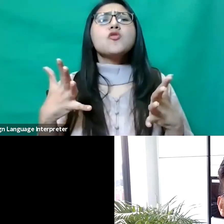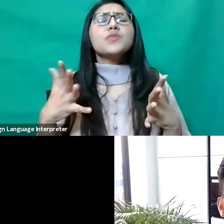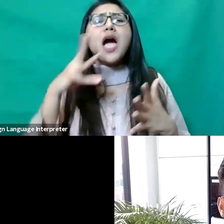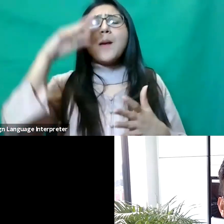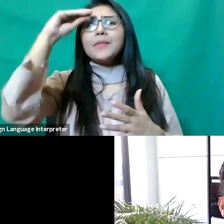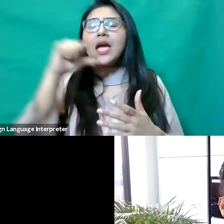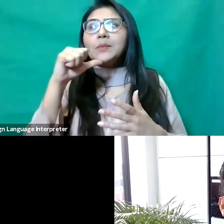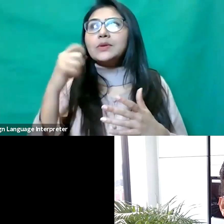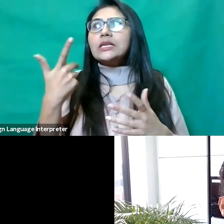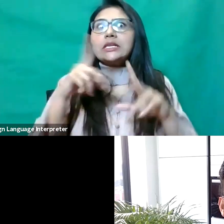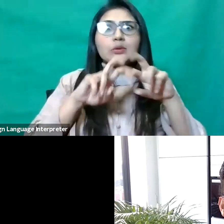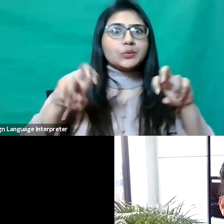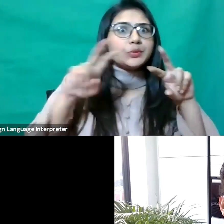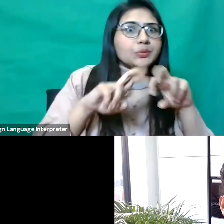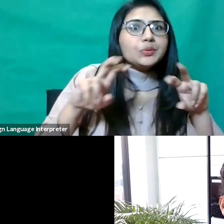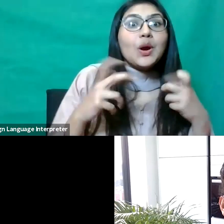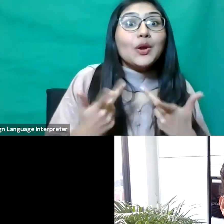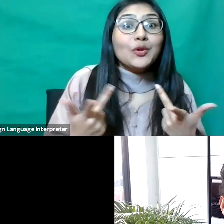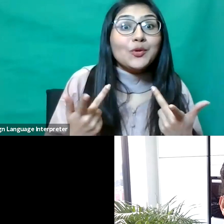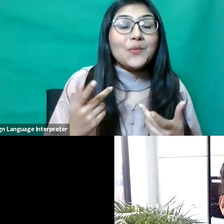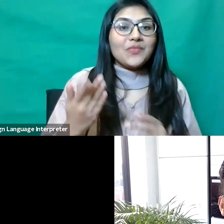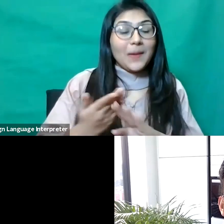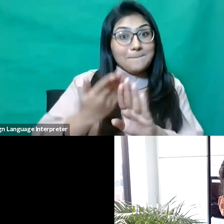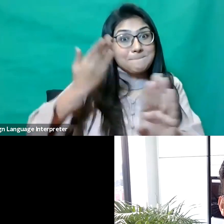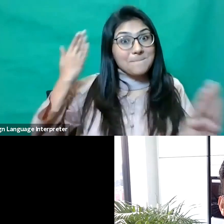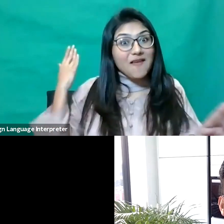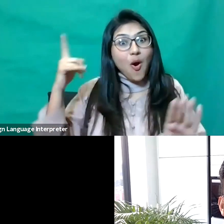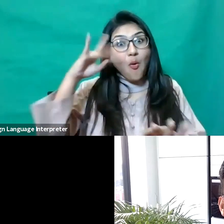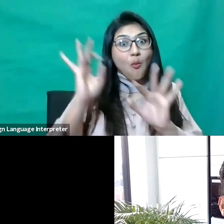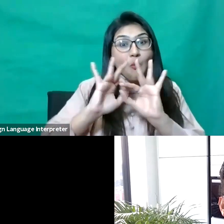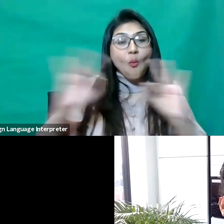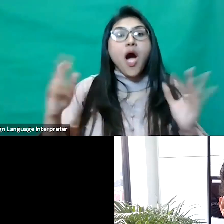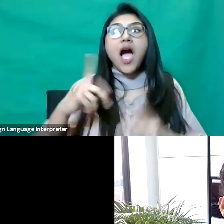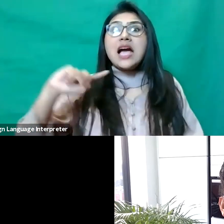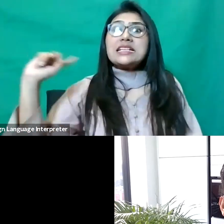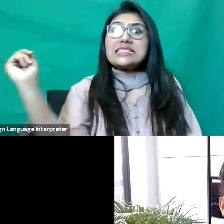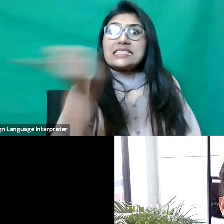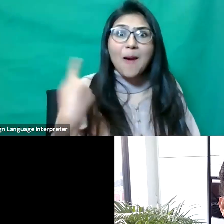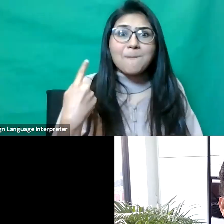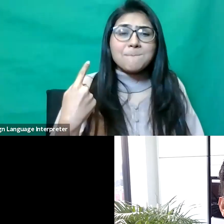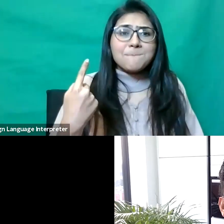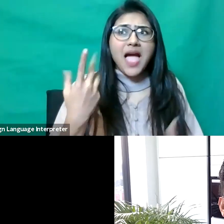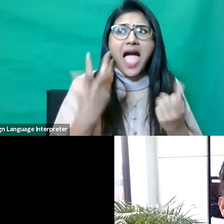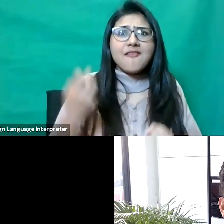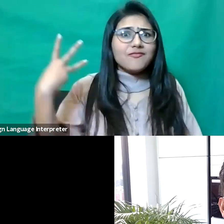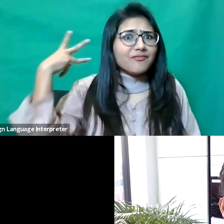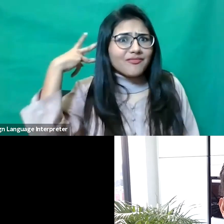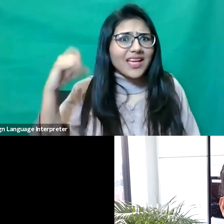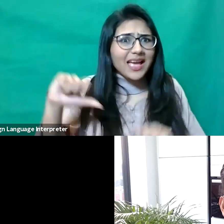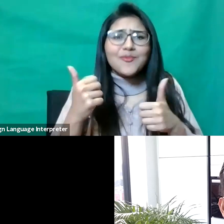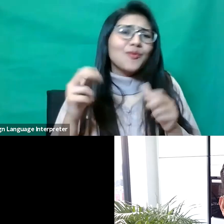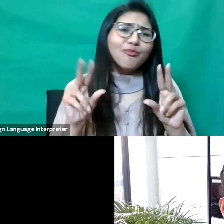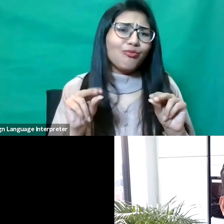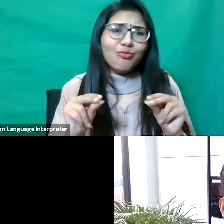have to accept that not everyone has the option of getting a cochlear implant. So they have to fit into the